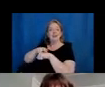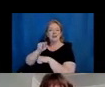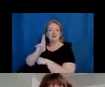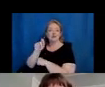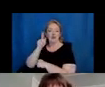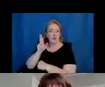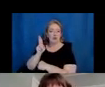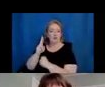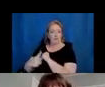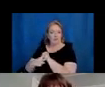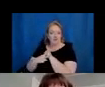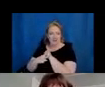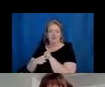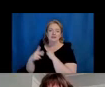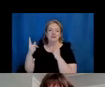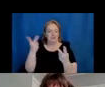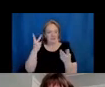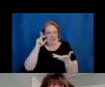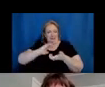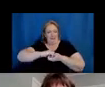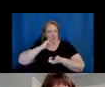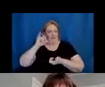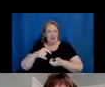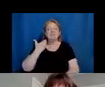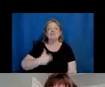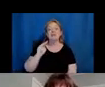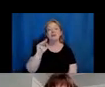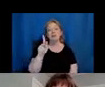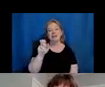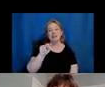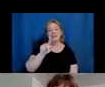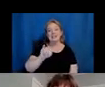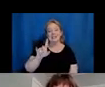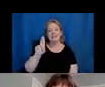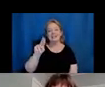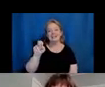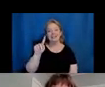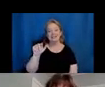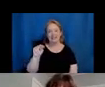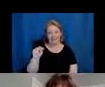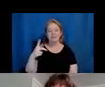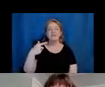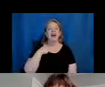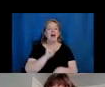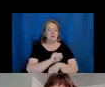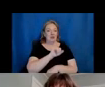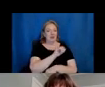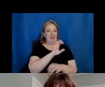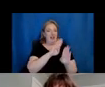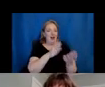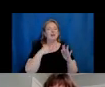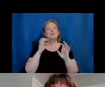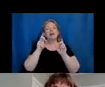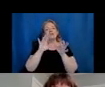Mackenzie Dunstan, and I'll be your guide on this year's virtual road trip. I serve as the education and outreach coordinator at the James Castle House in